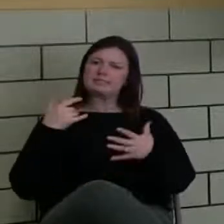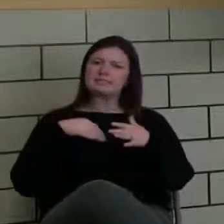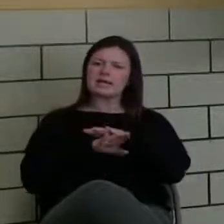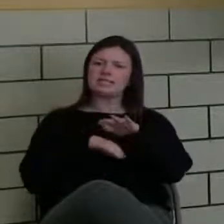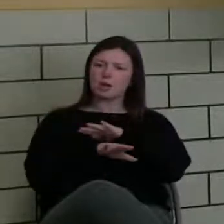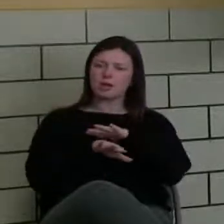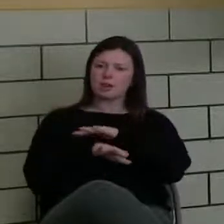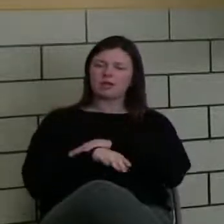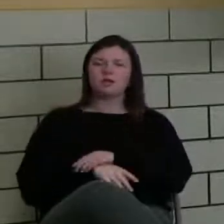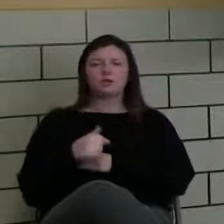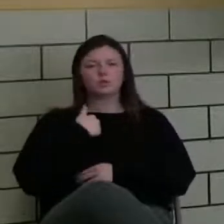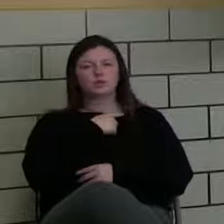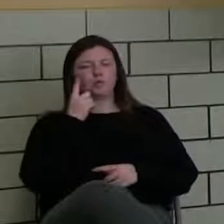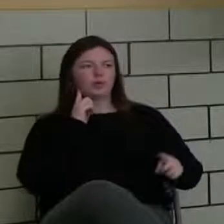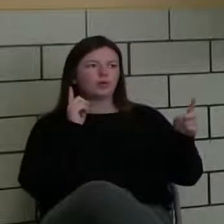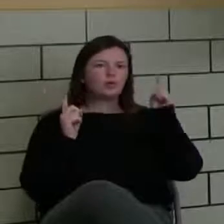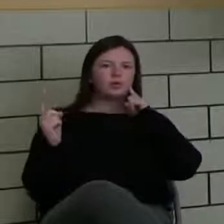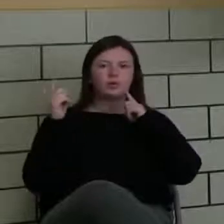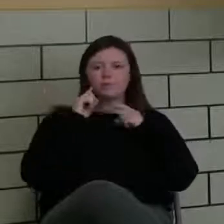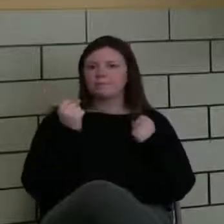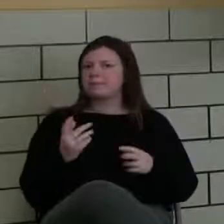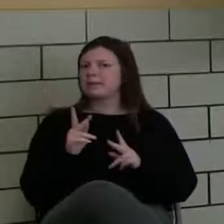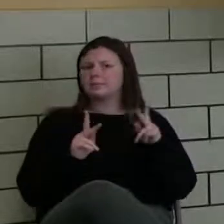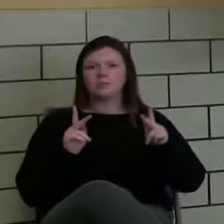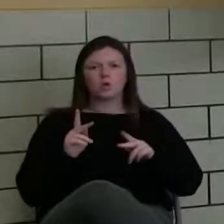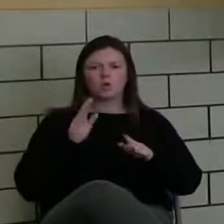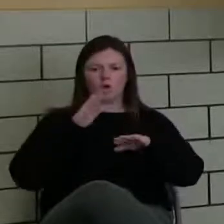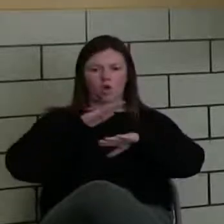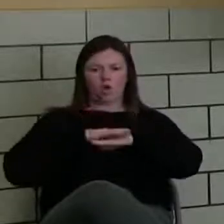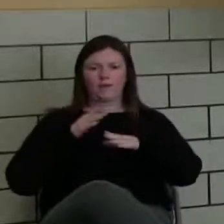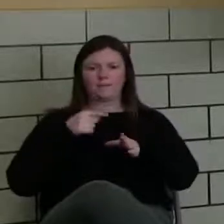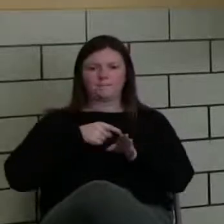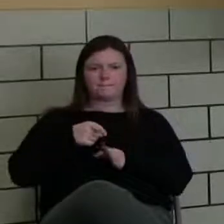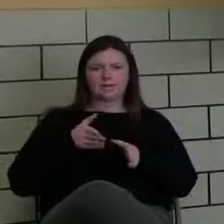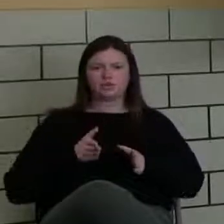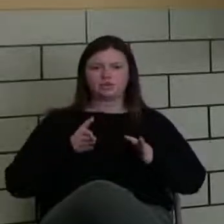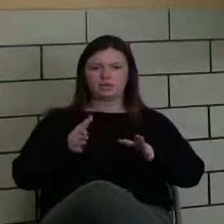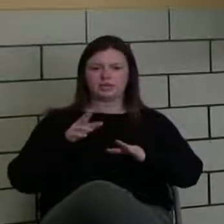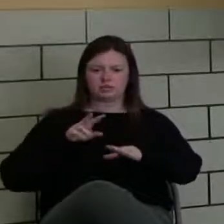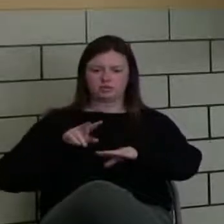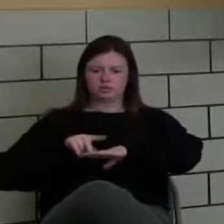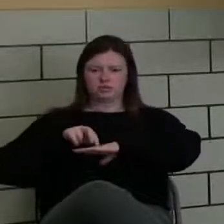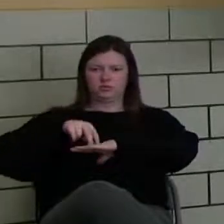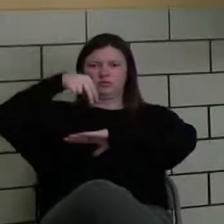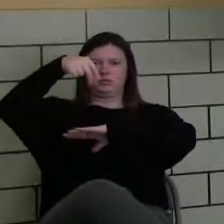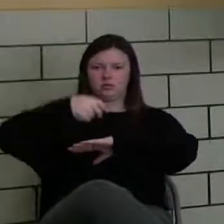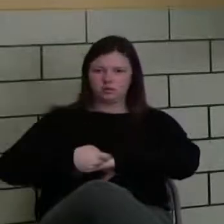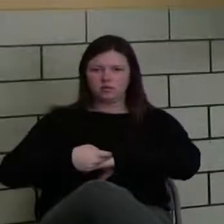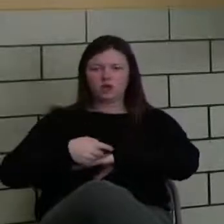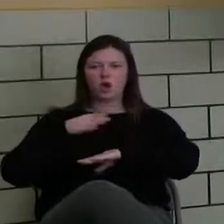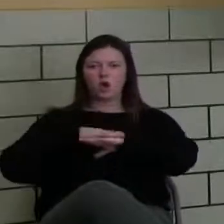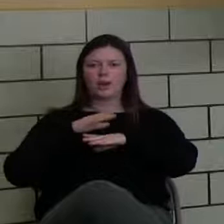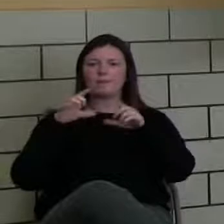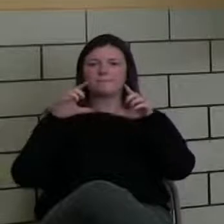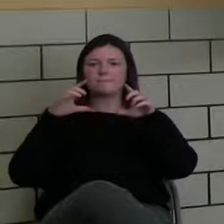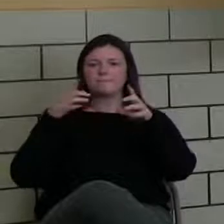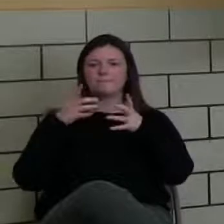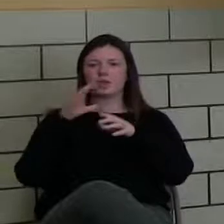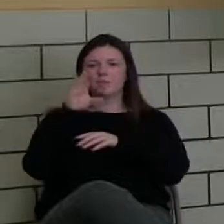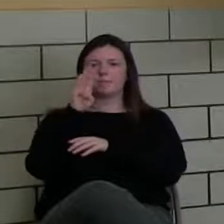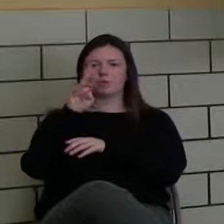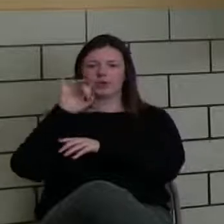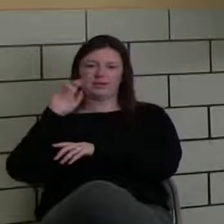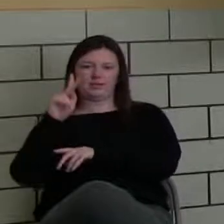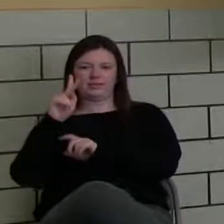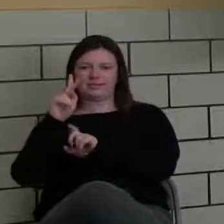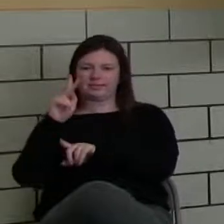over problems with people out there today on Main Street tripping over bricks or issues with pavement heaving and